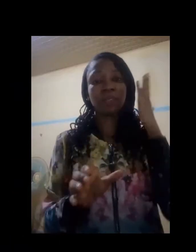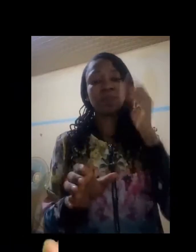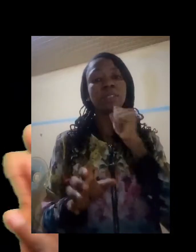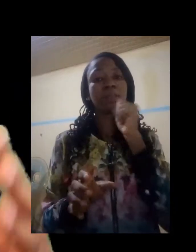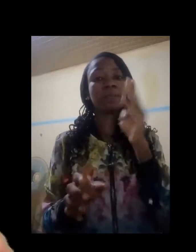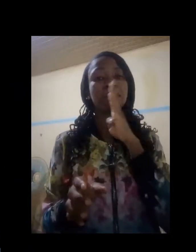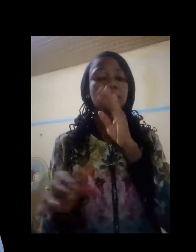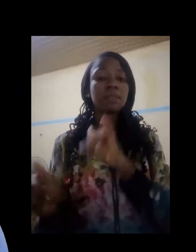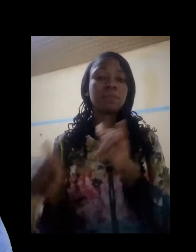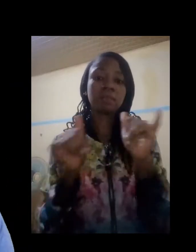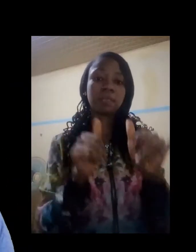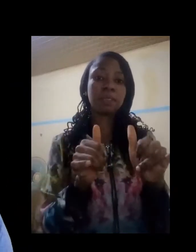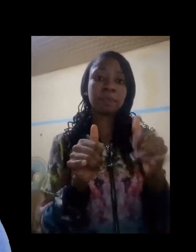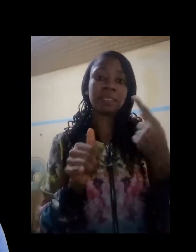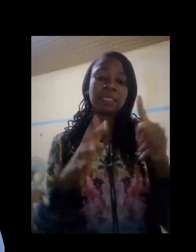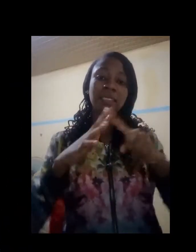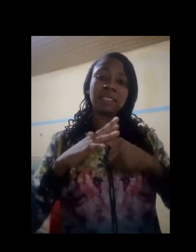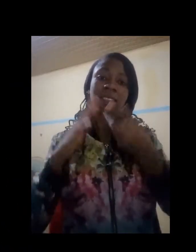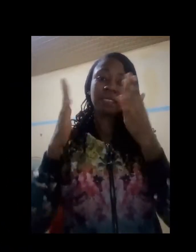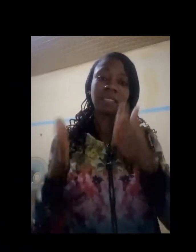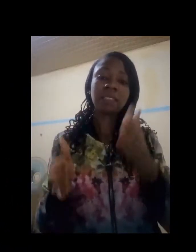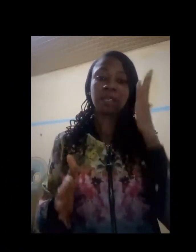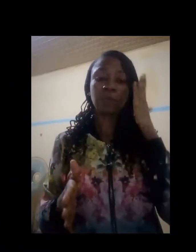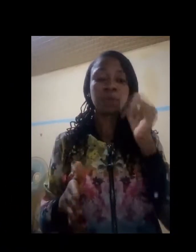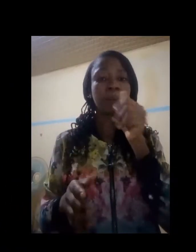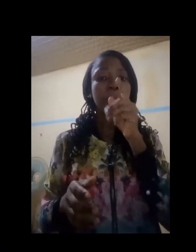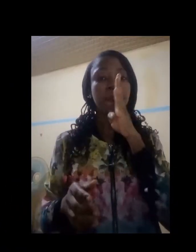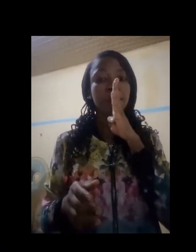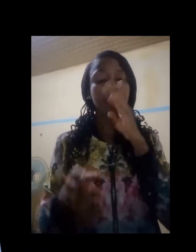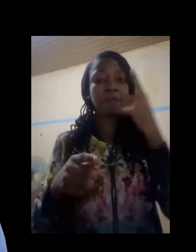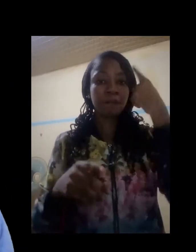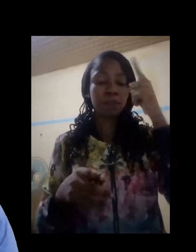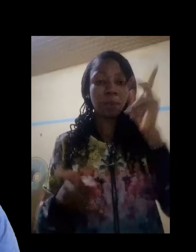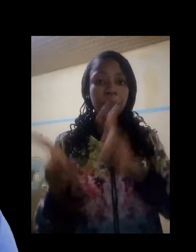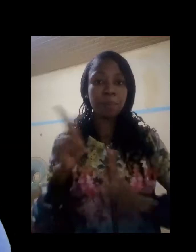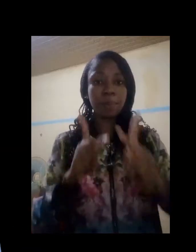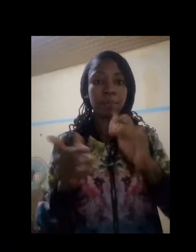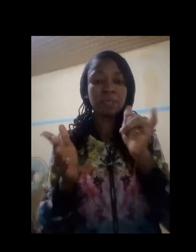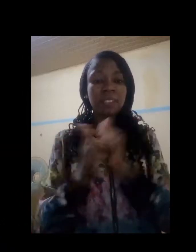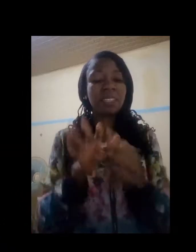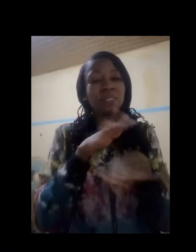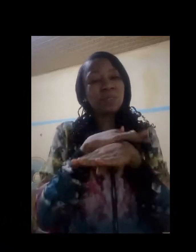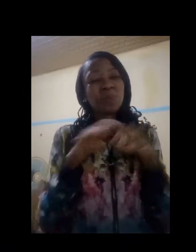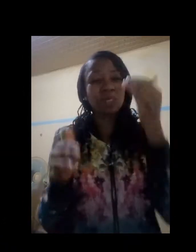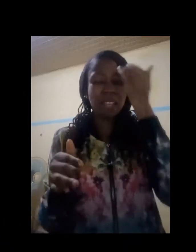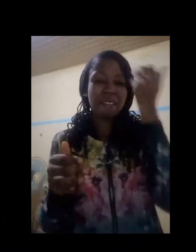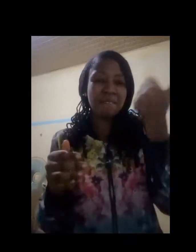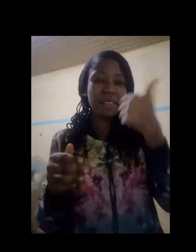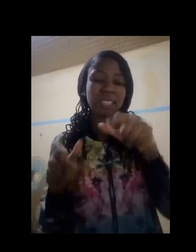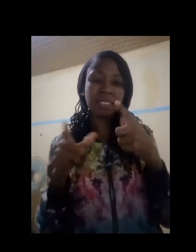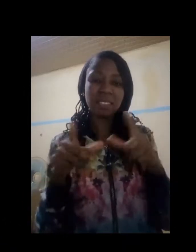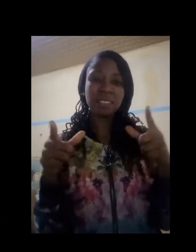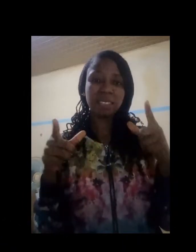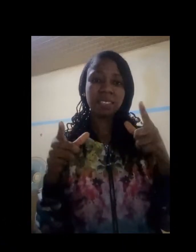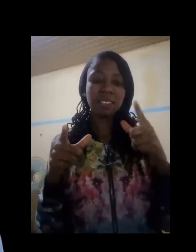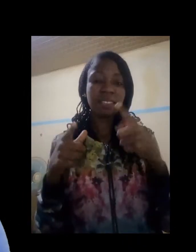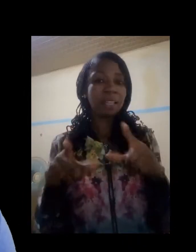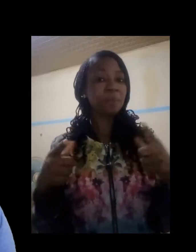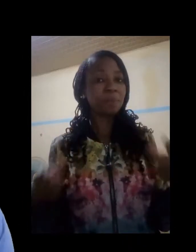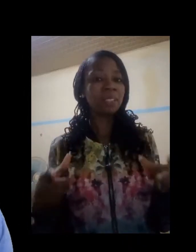same. So the beginner stage course will be for people with no prior linguistic